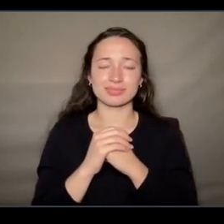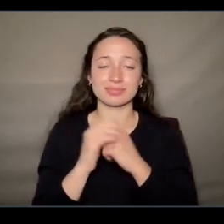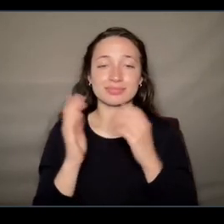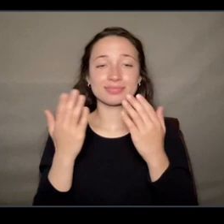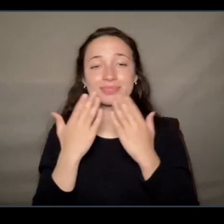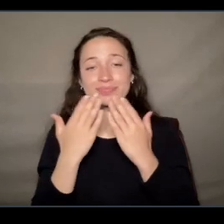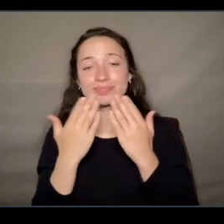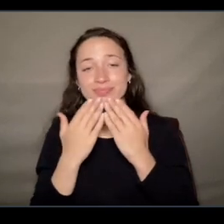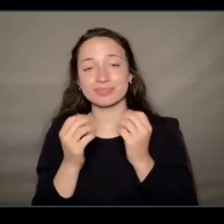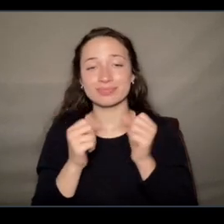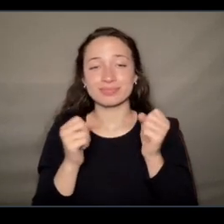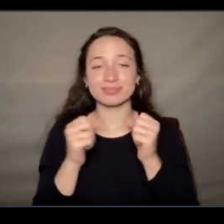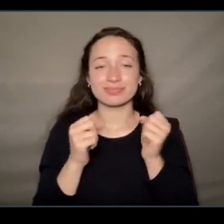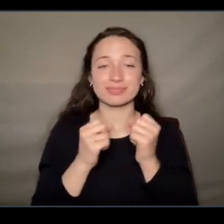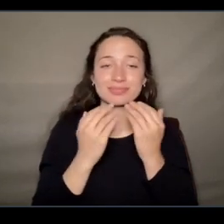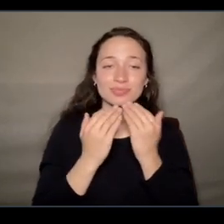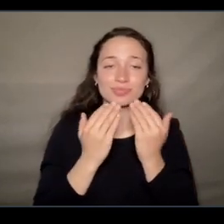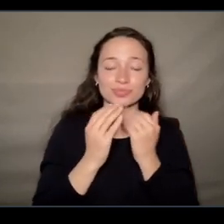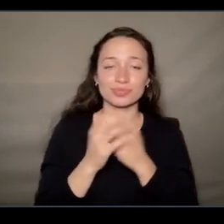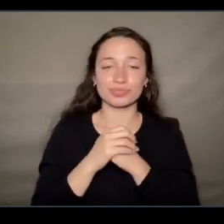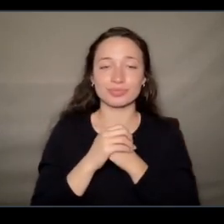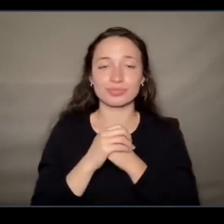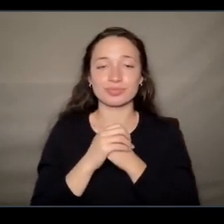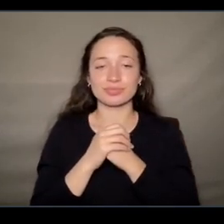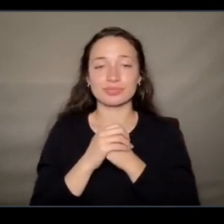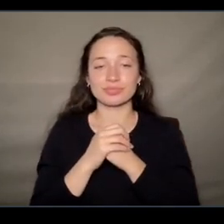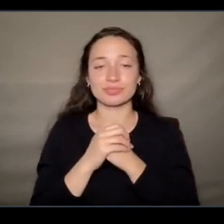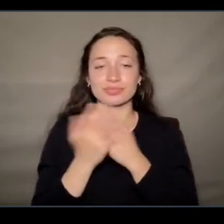Thank you. Yeah, good. Thank you.